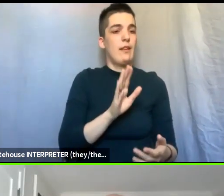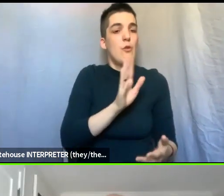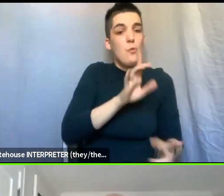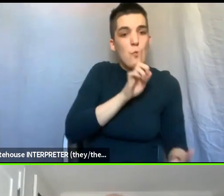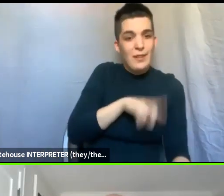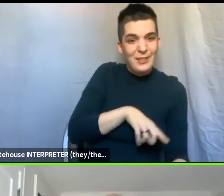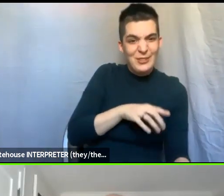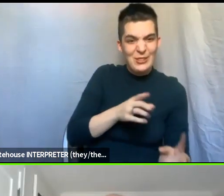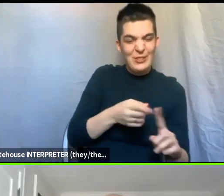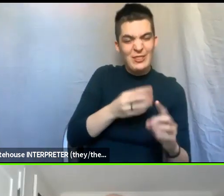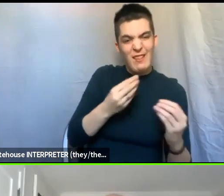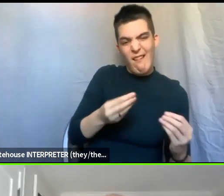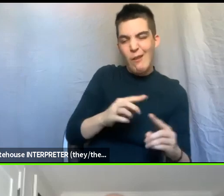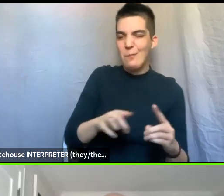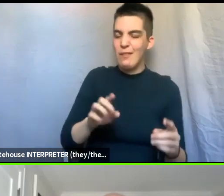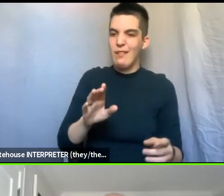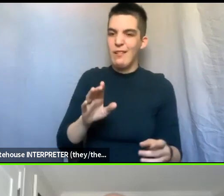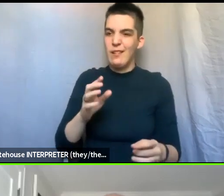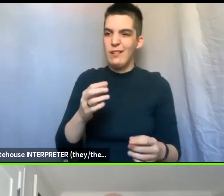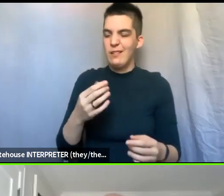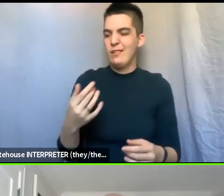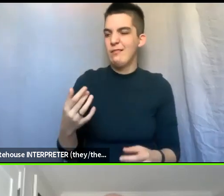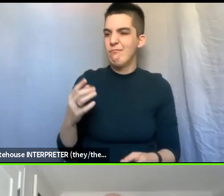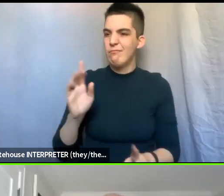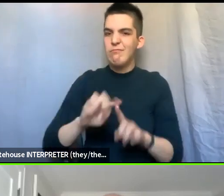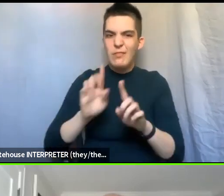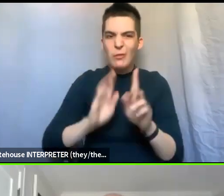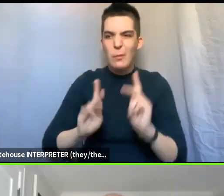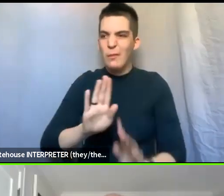is something that I hope people, all of us, will carry